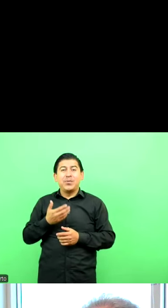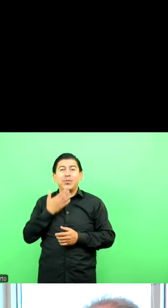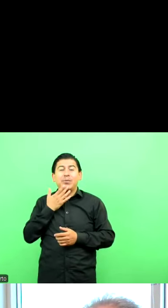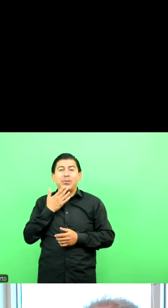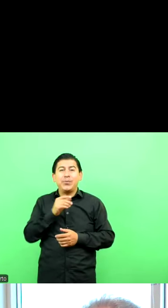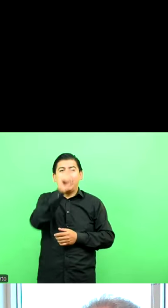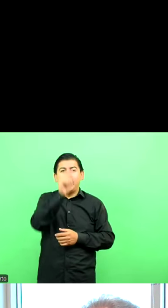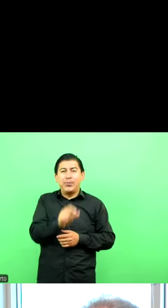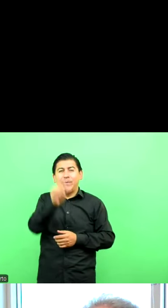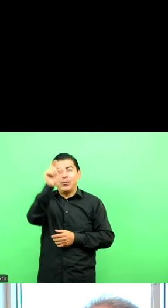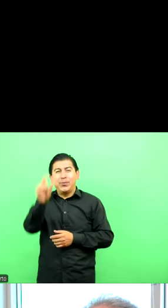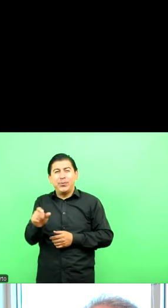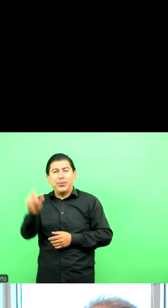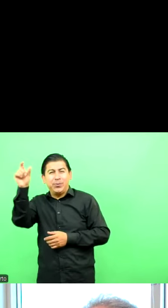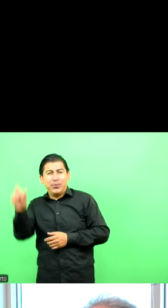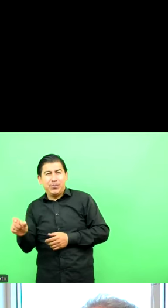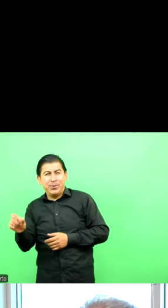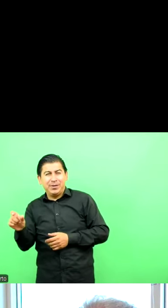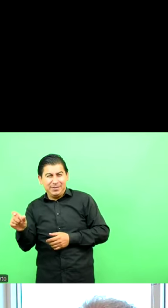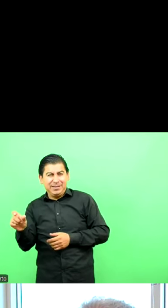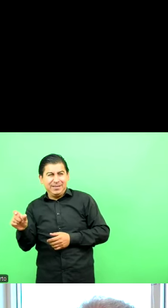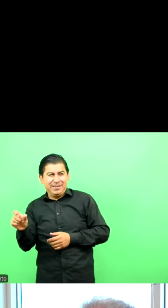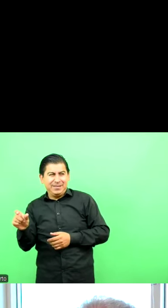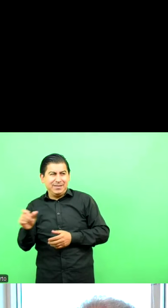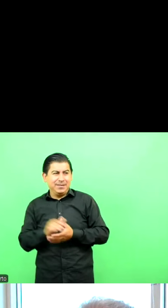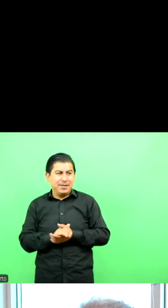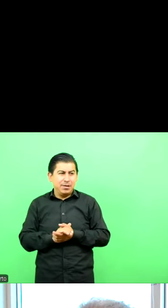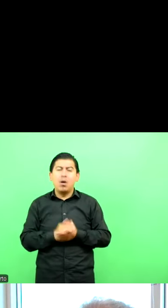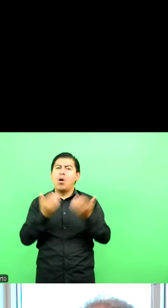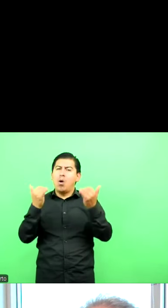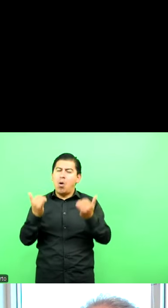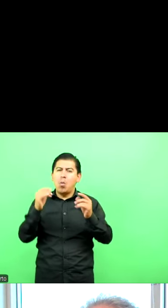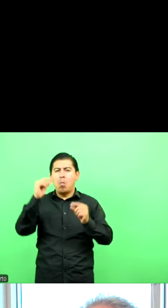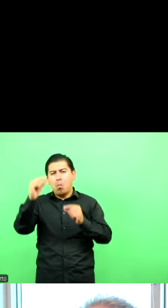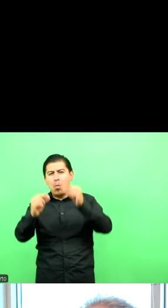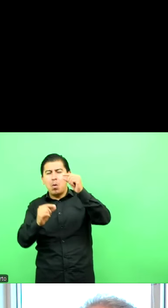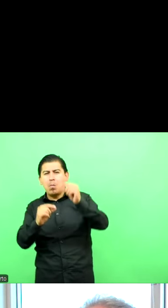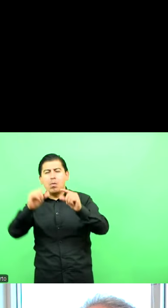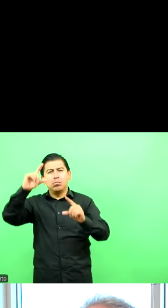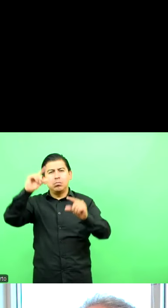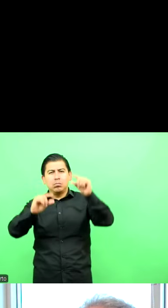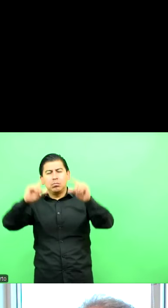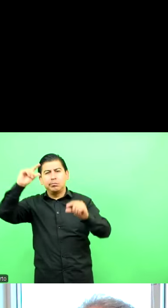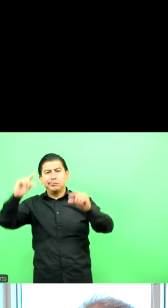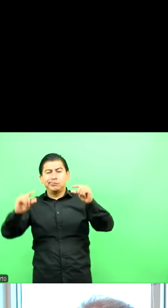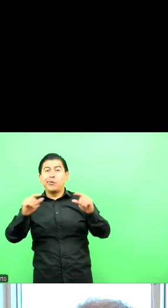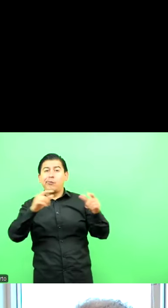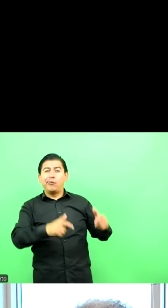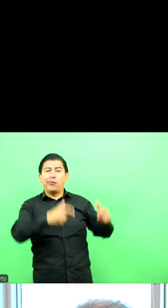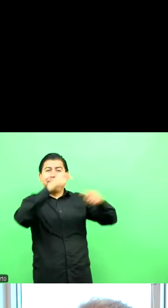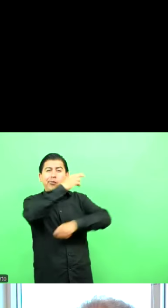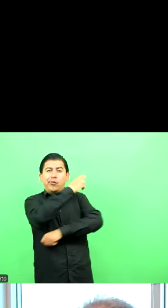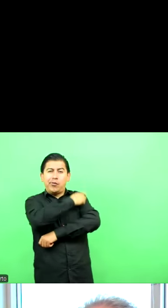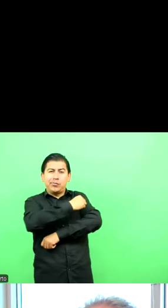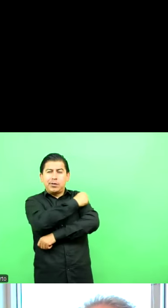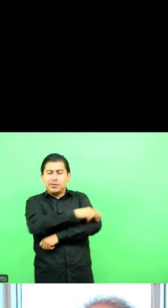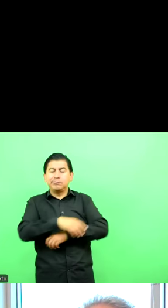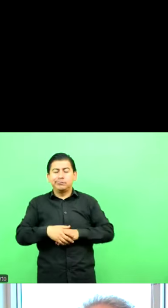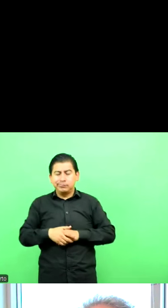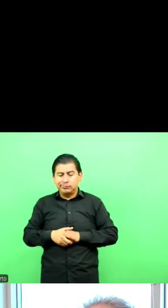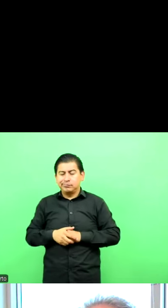system are realizing that we need to be more resilient, but it should be through whole disaster risk management